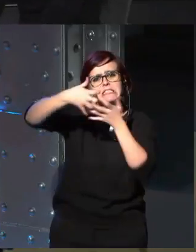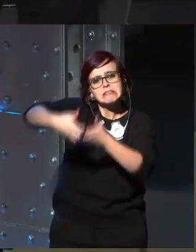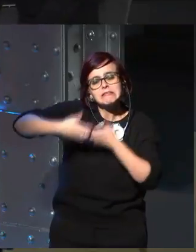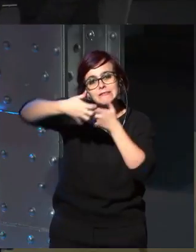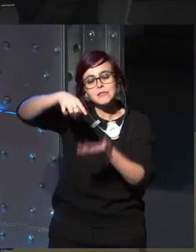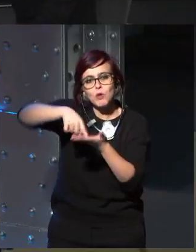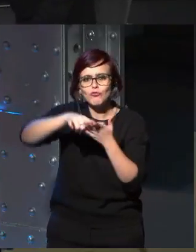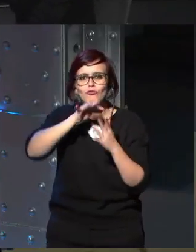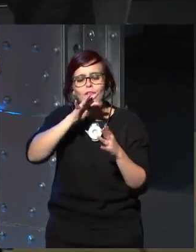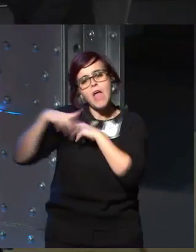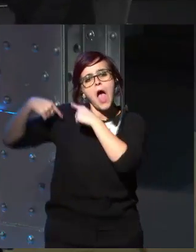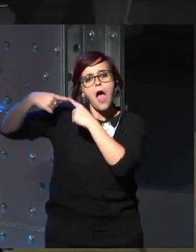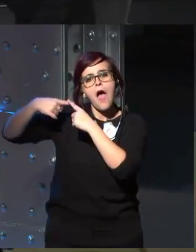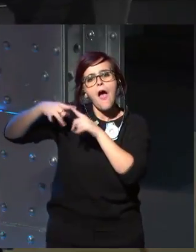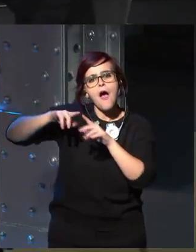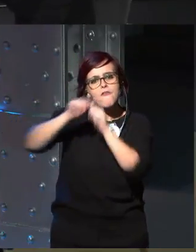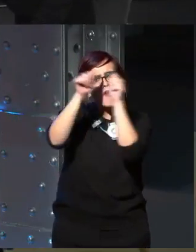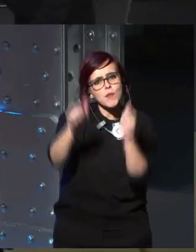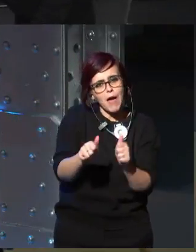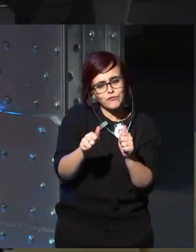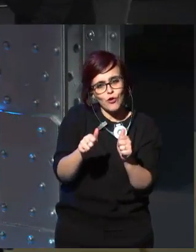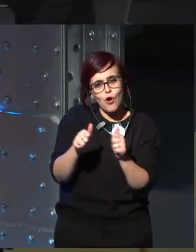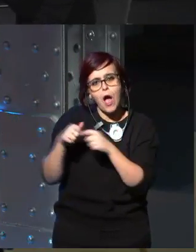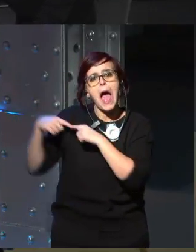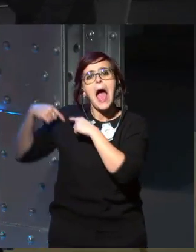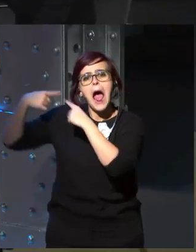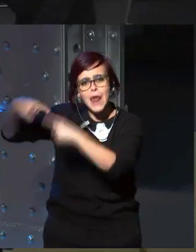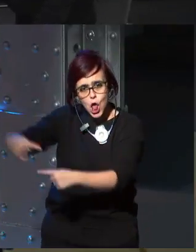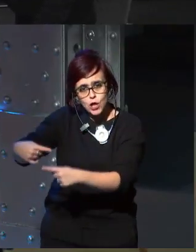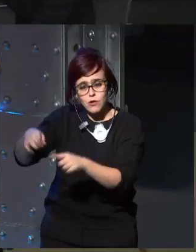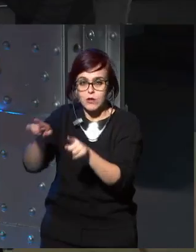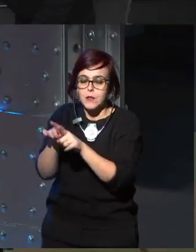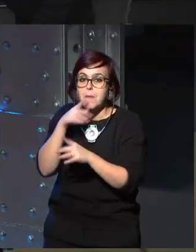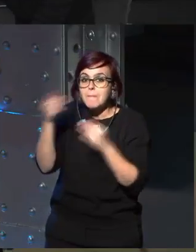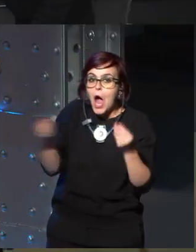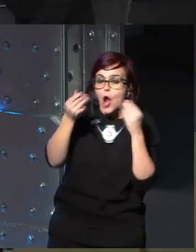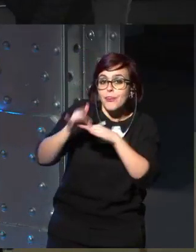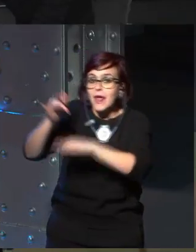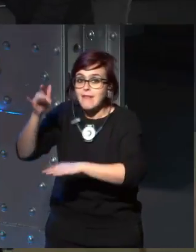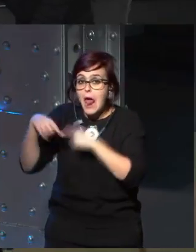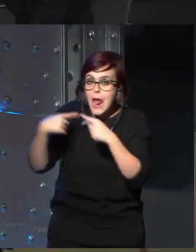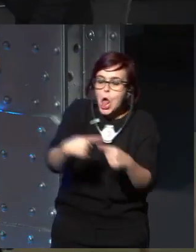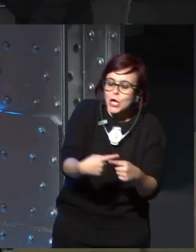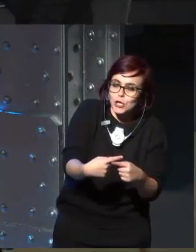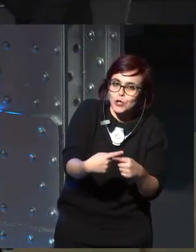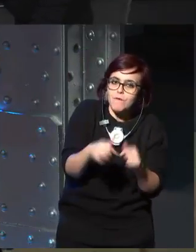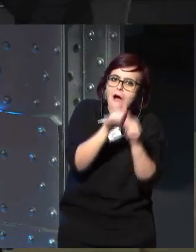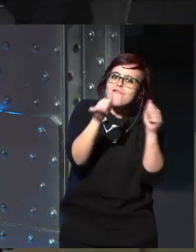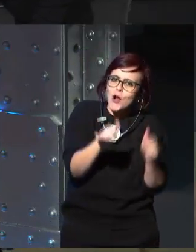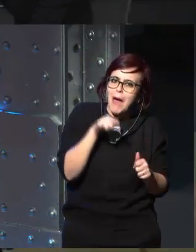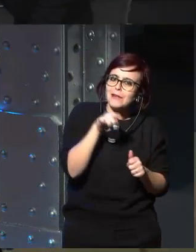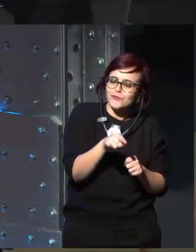up here and say which is better, digital or analog. It's analog, though, right? Can we all agree on that? But it's,